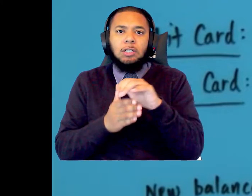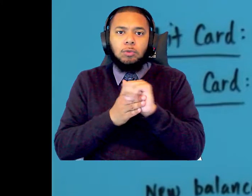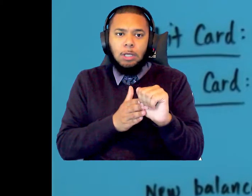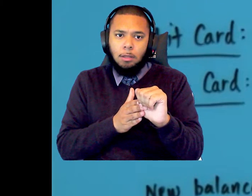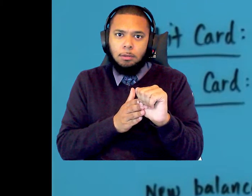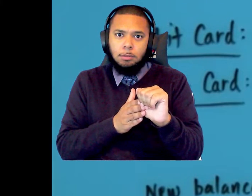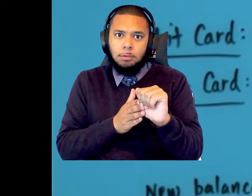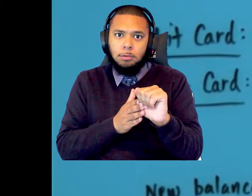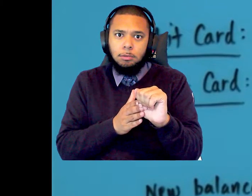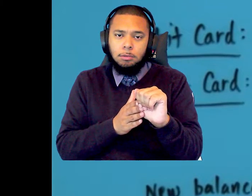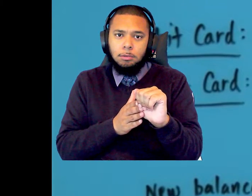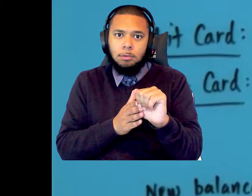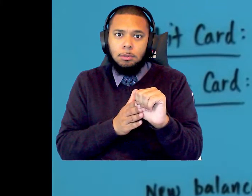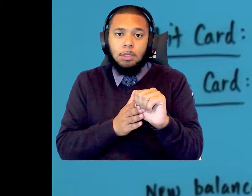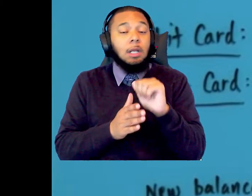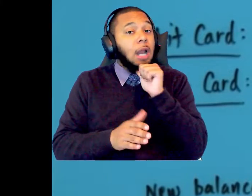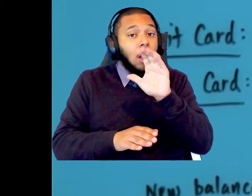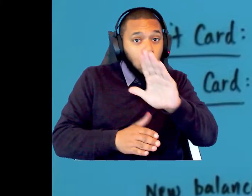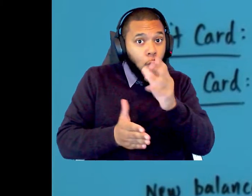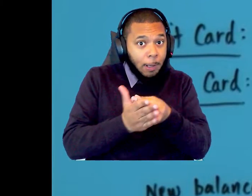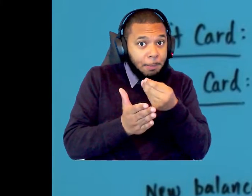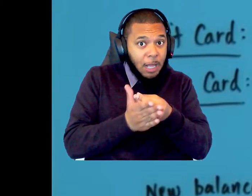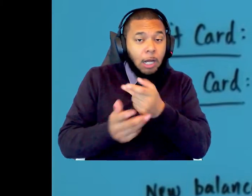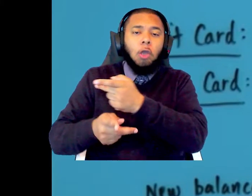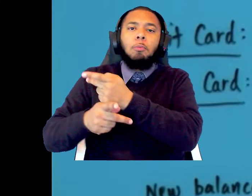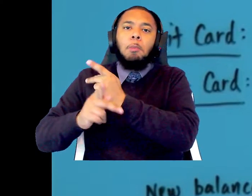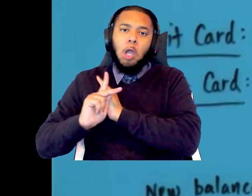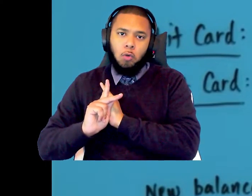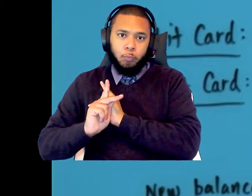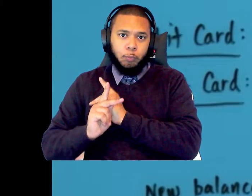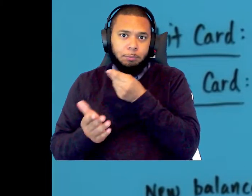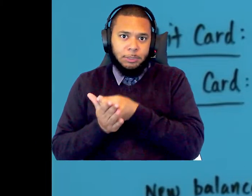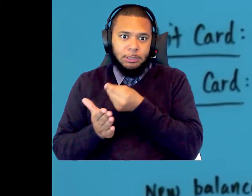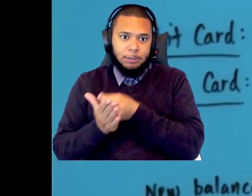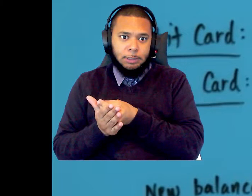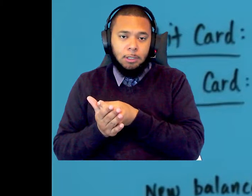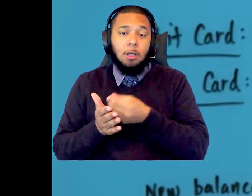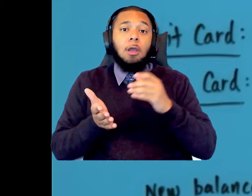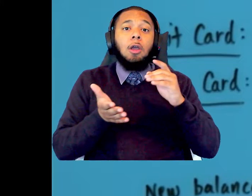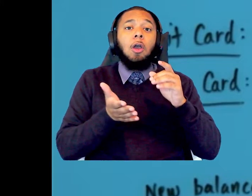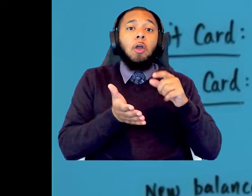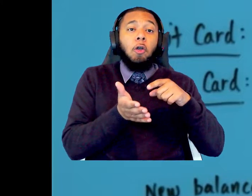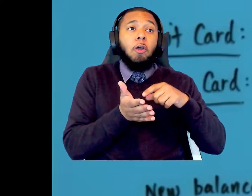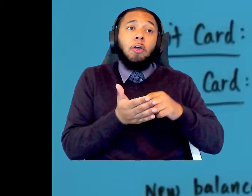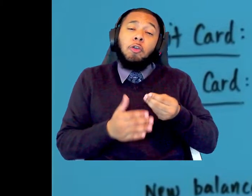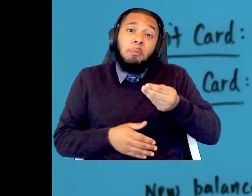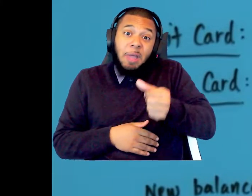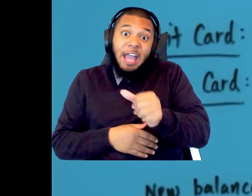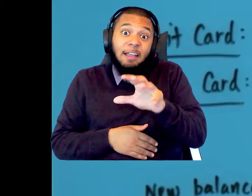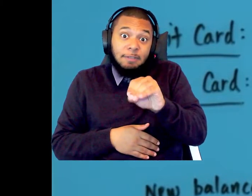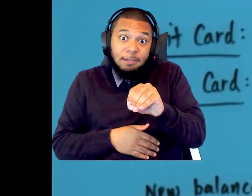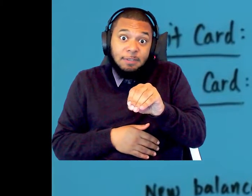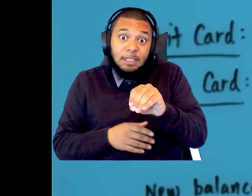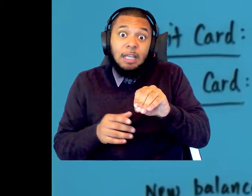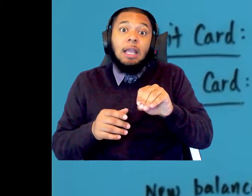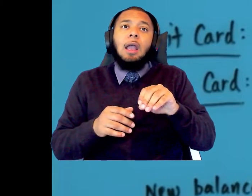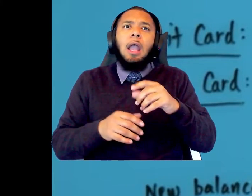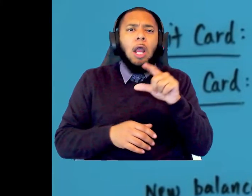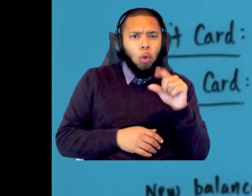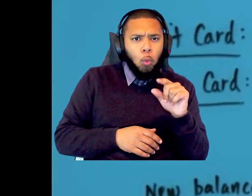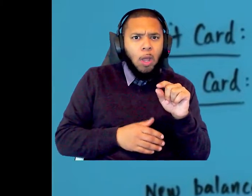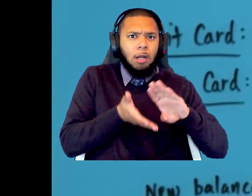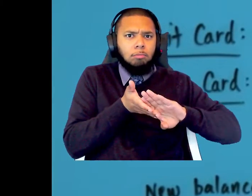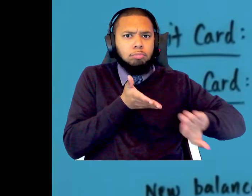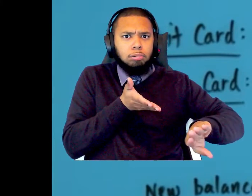have. You were only able to pay off 50, and then you were credited for 20 that was fraudulent.